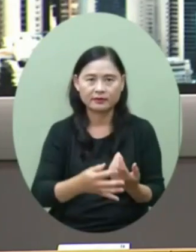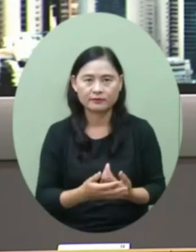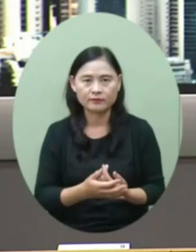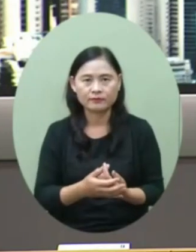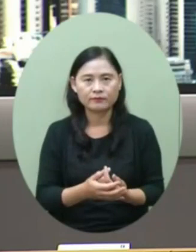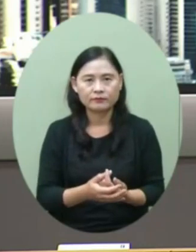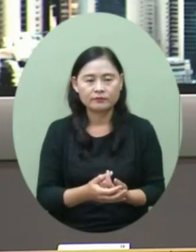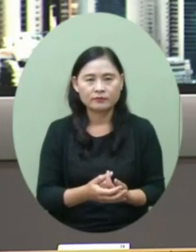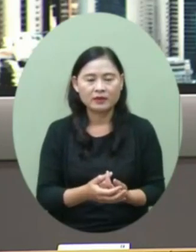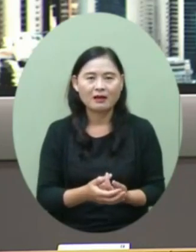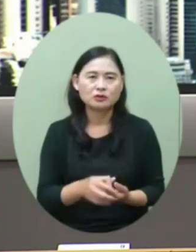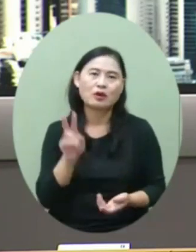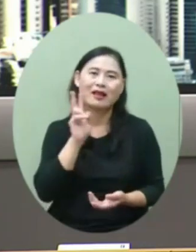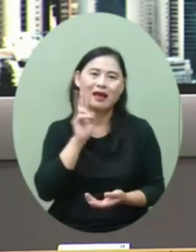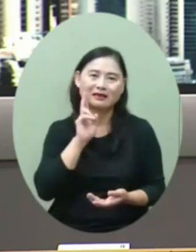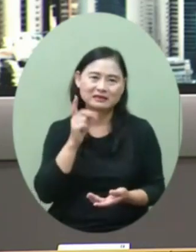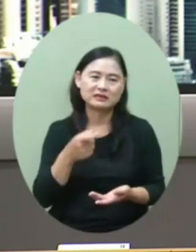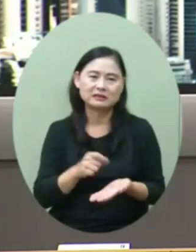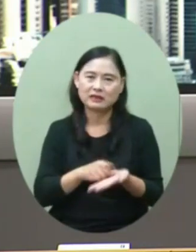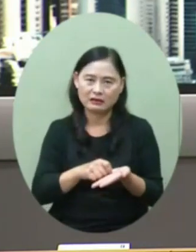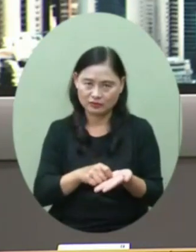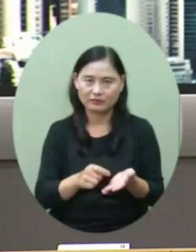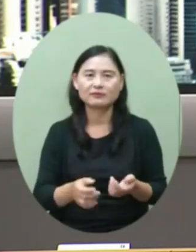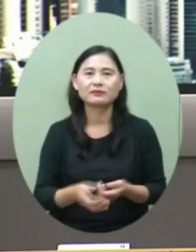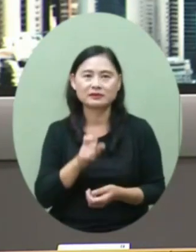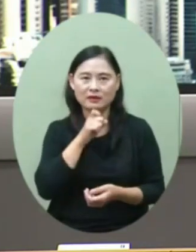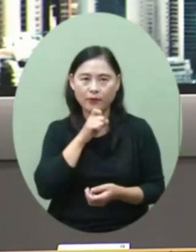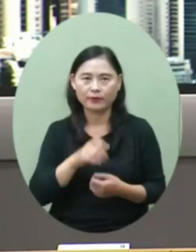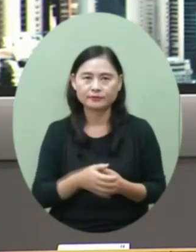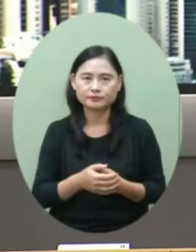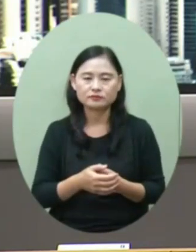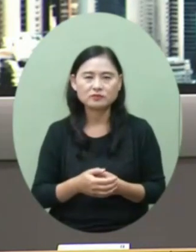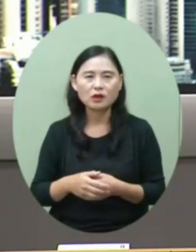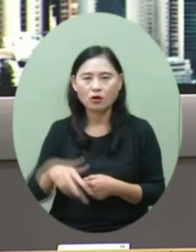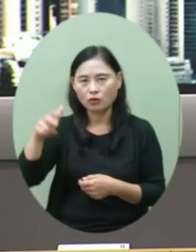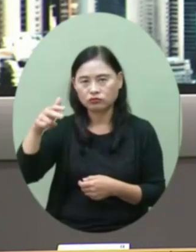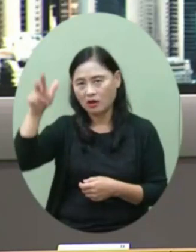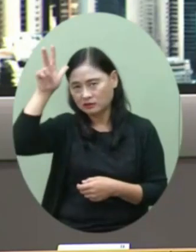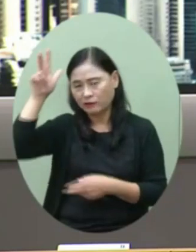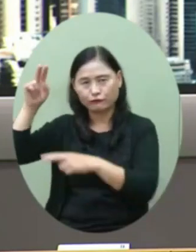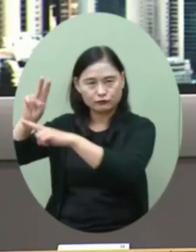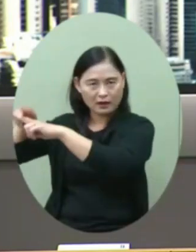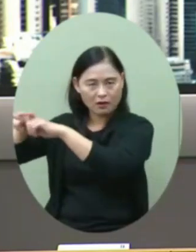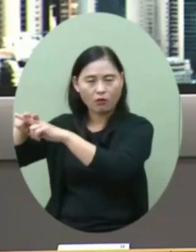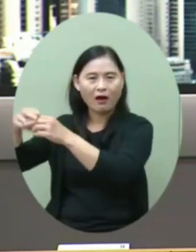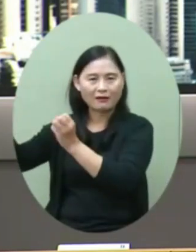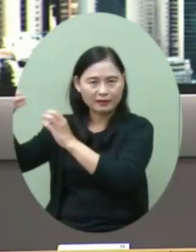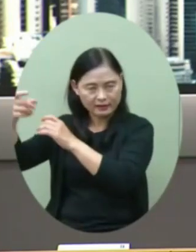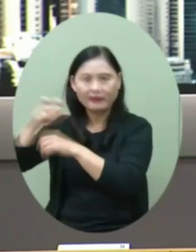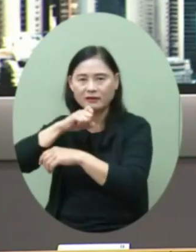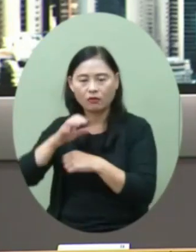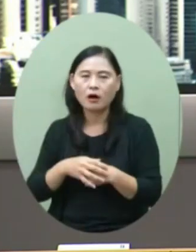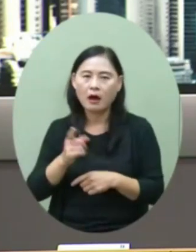Article 4, in this book, question number 4 has cited some examples. Of course, we have